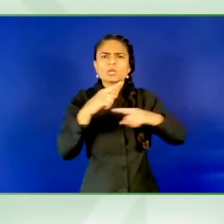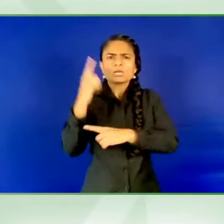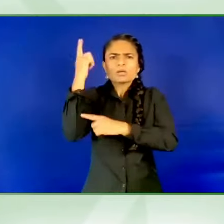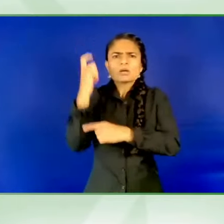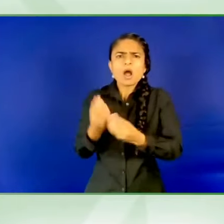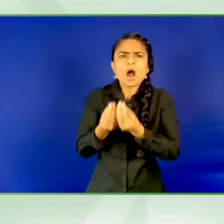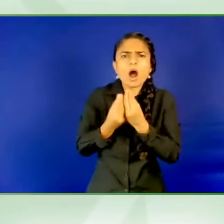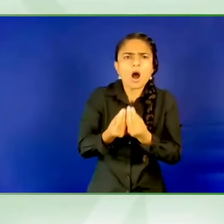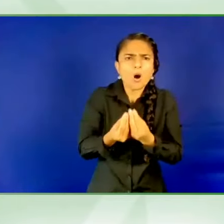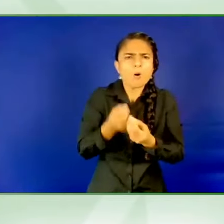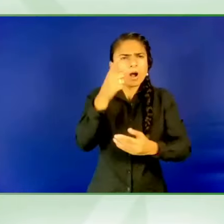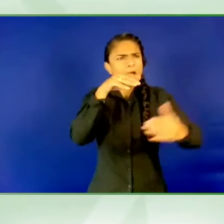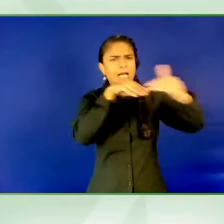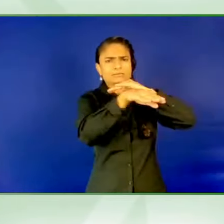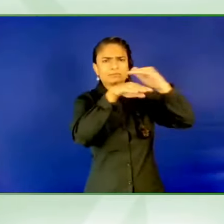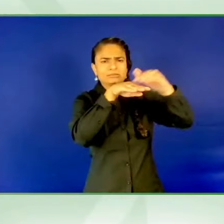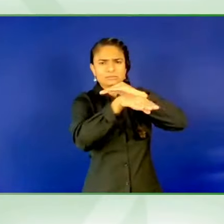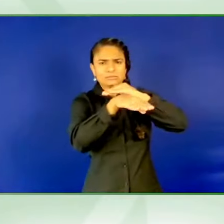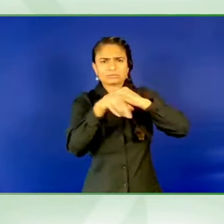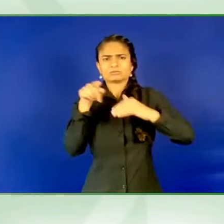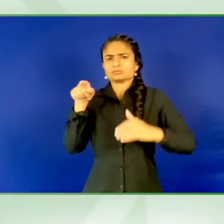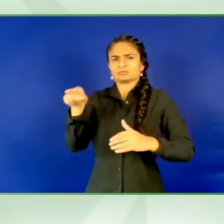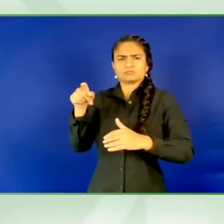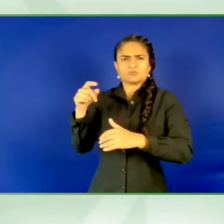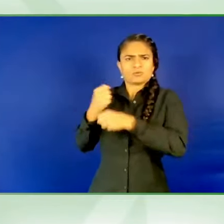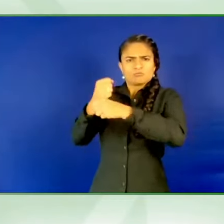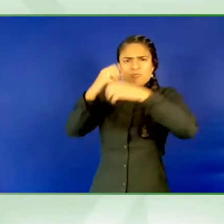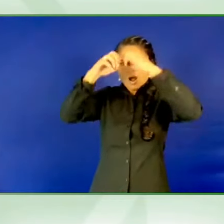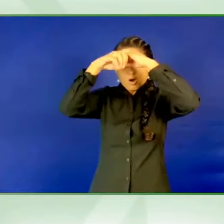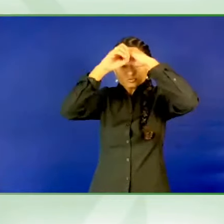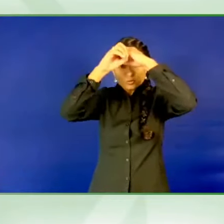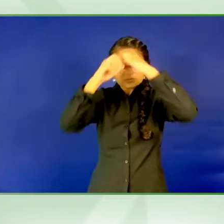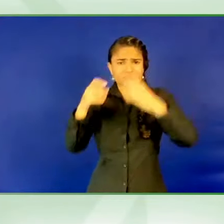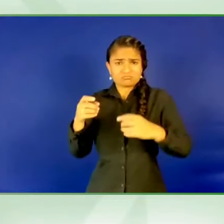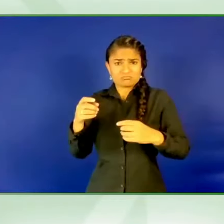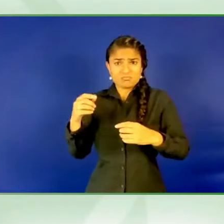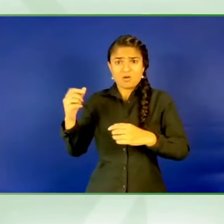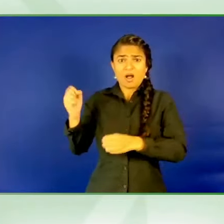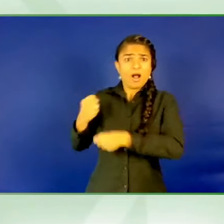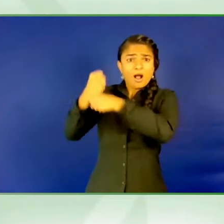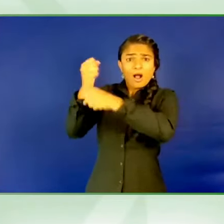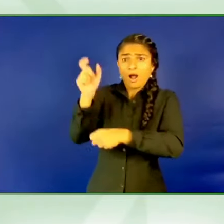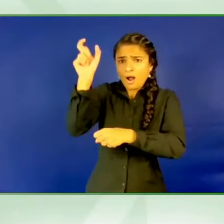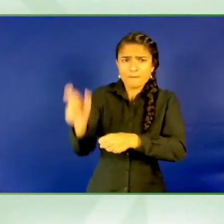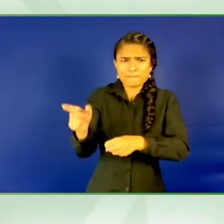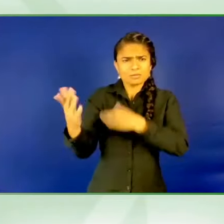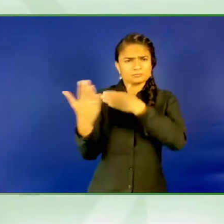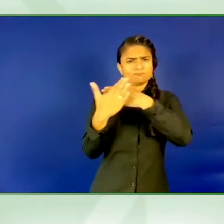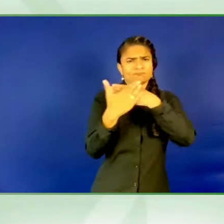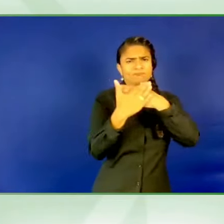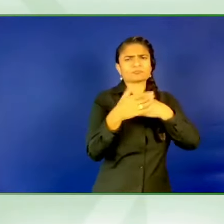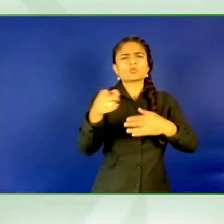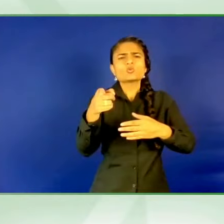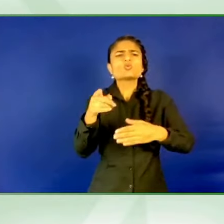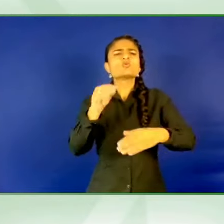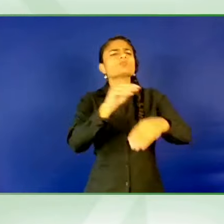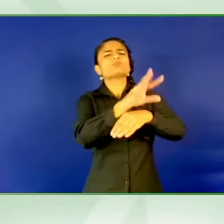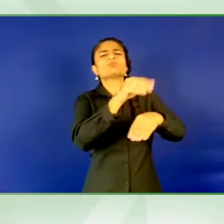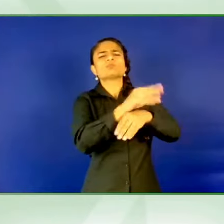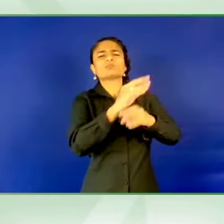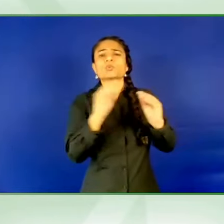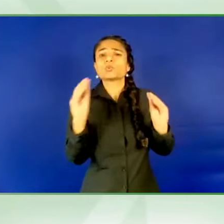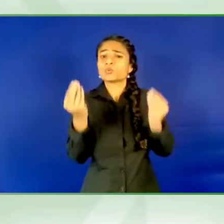Yes, what I would say is just like, Eleanor Roosevelt always said that human rights were made at